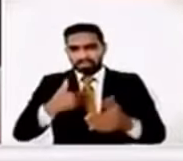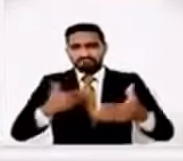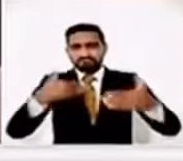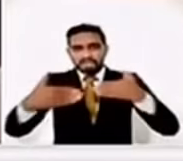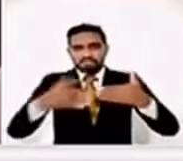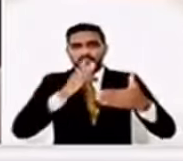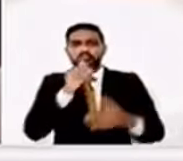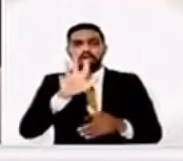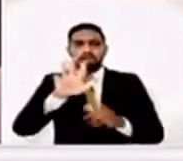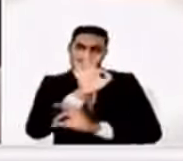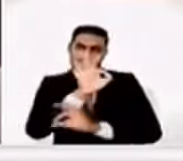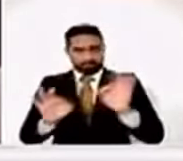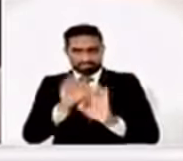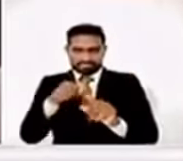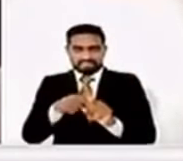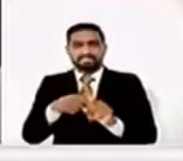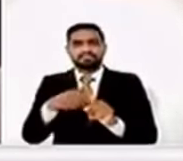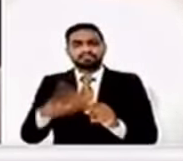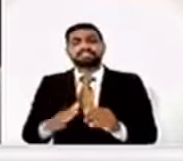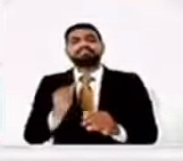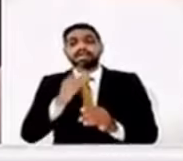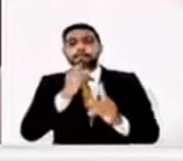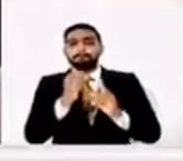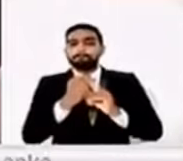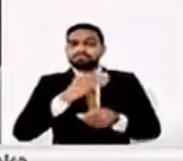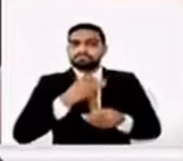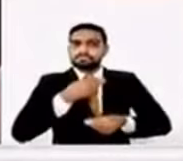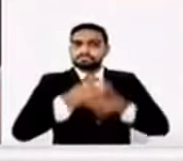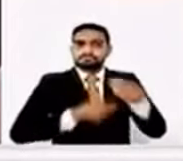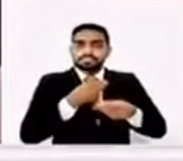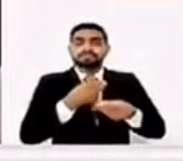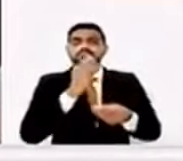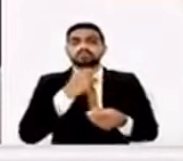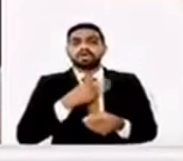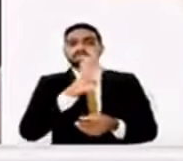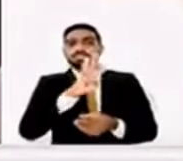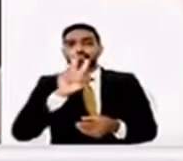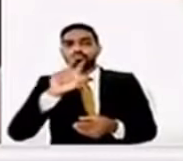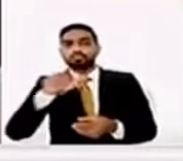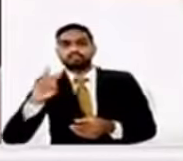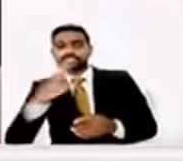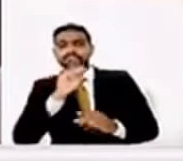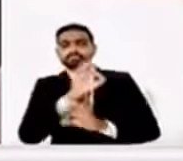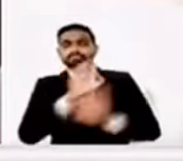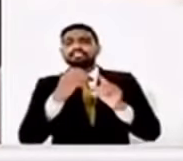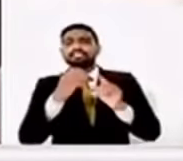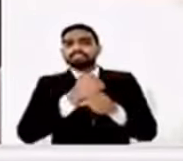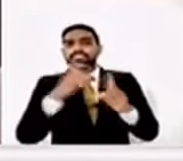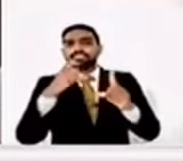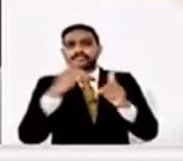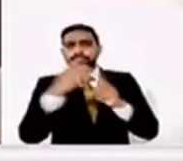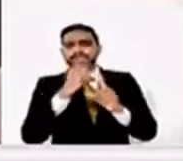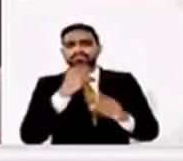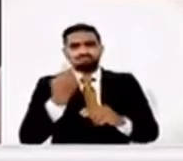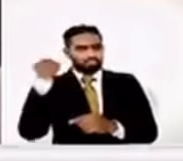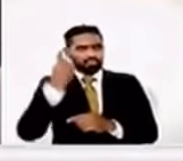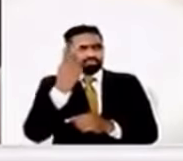Since private investments, which amount to 32.3% of the GDP in 2014, has decreased